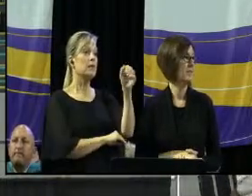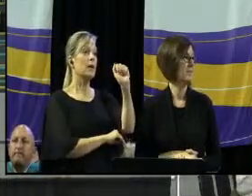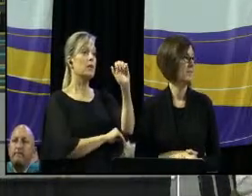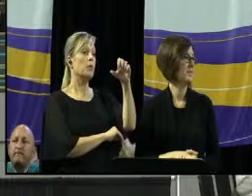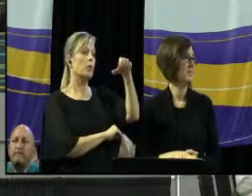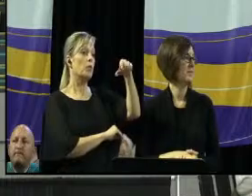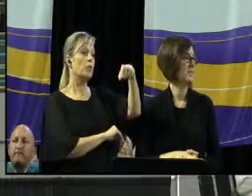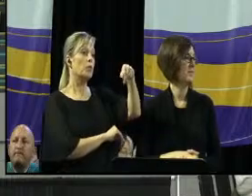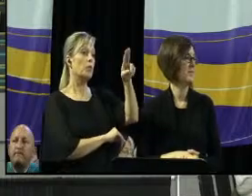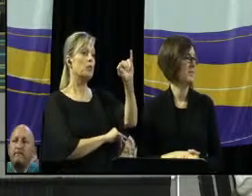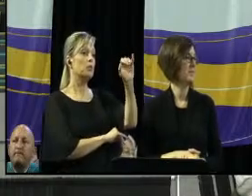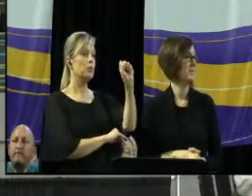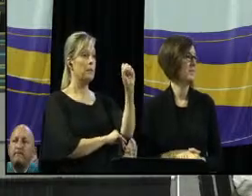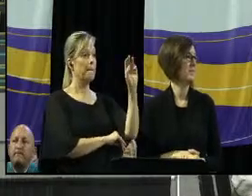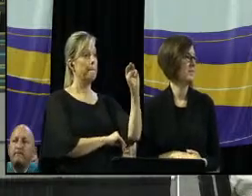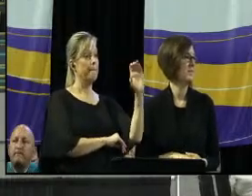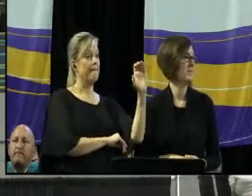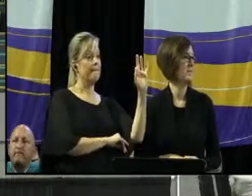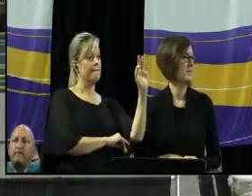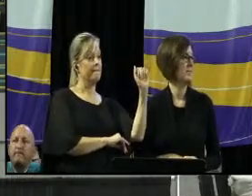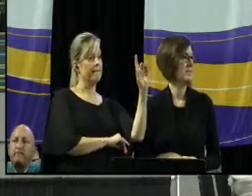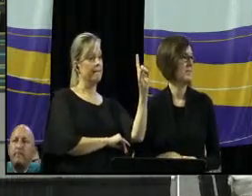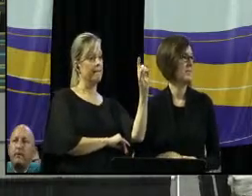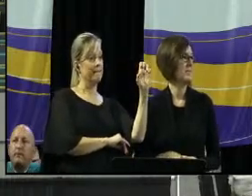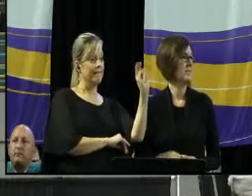Jaquise Demetrius McFadden.